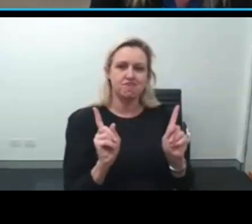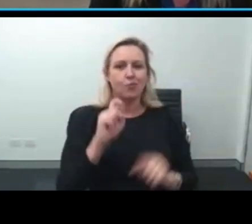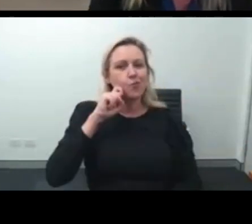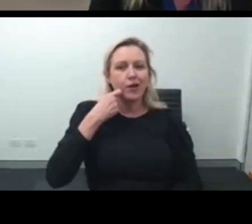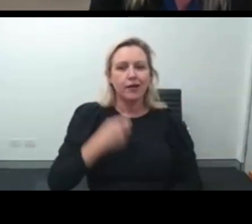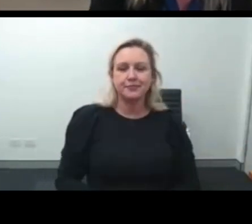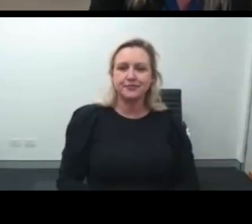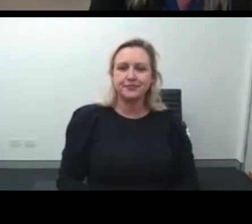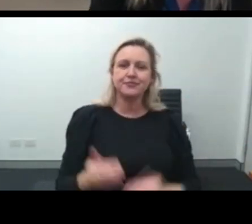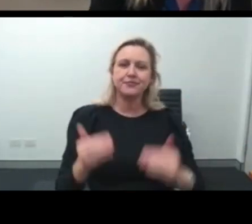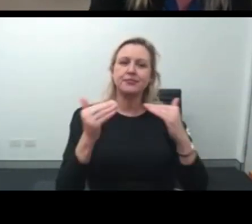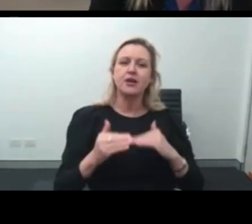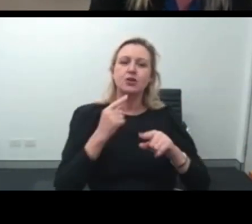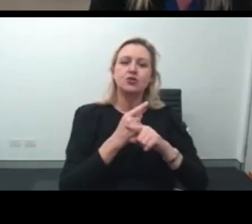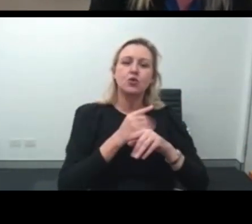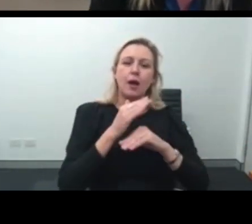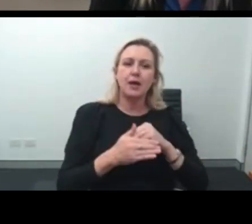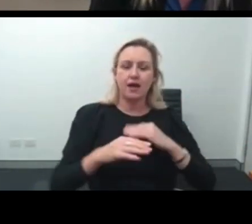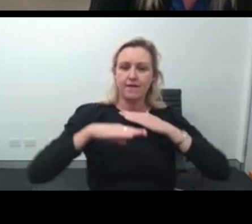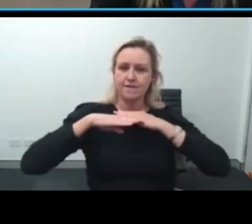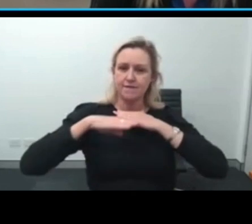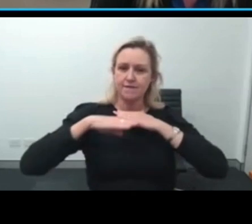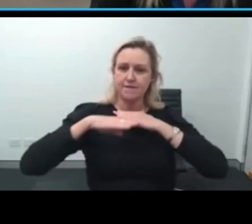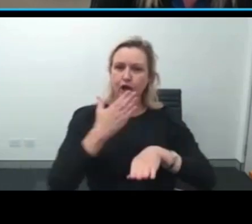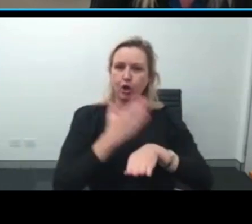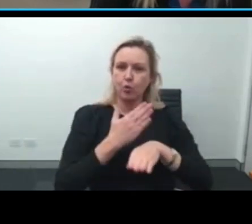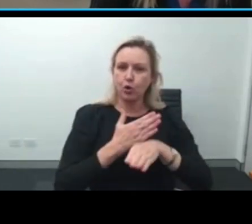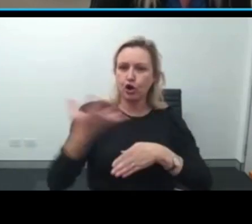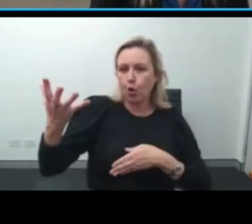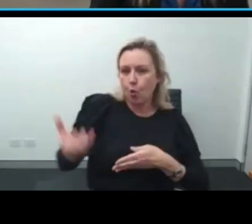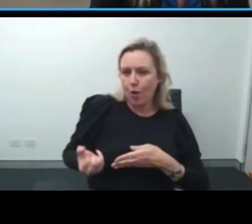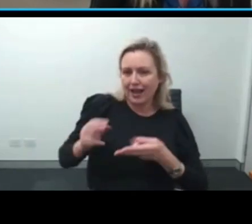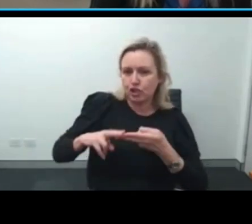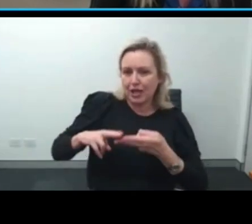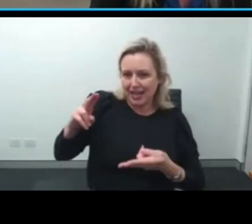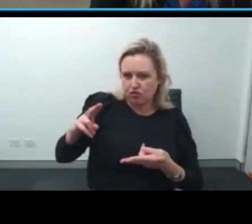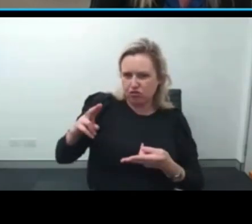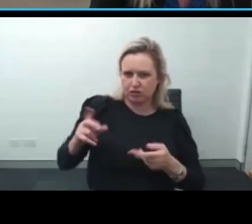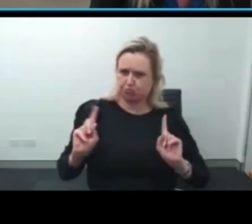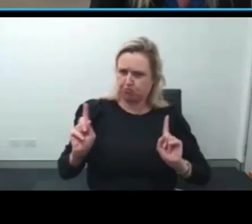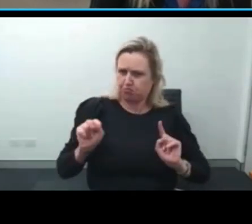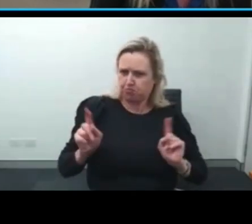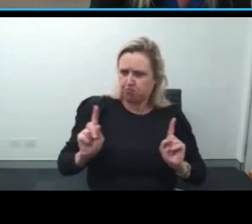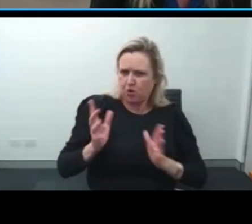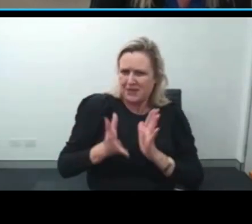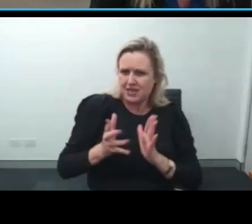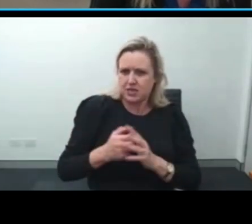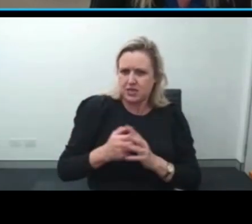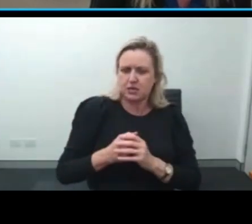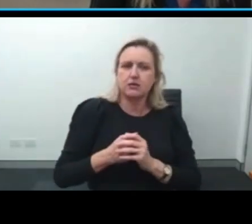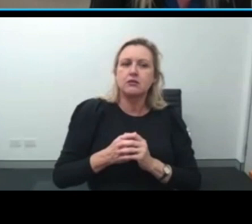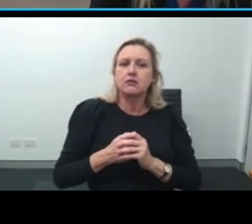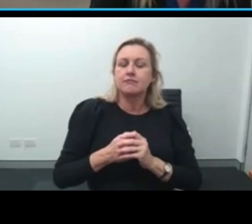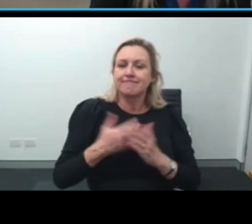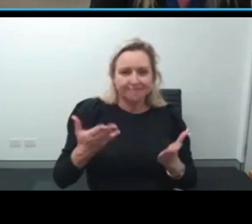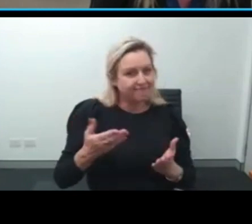So now I want to talk a little bit about the Fair Work wage increase. What is it? So you'll be interested